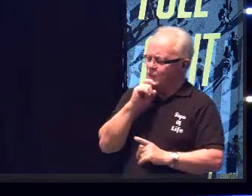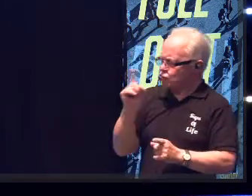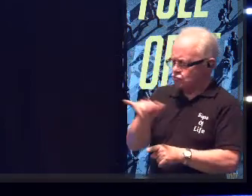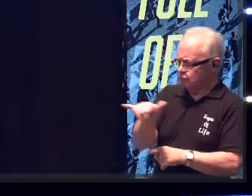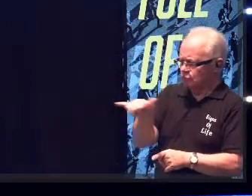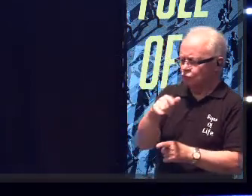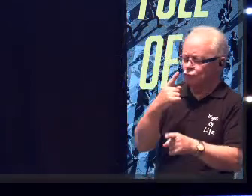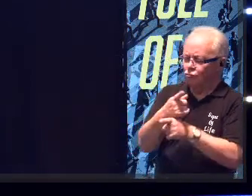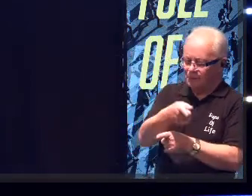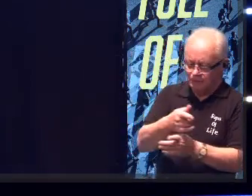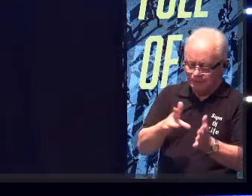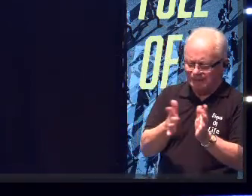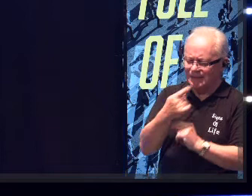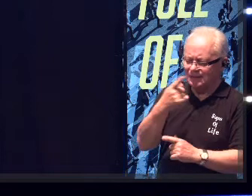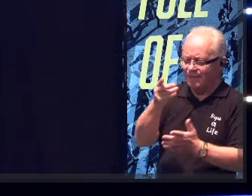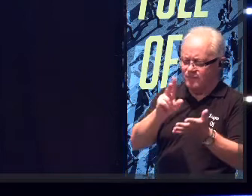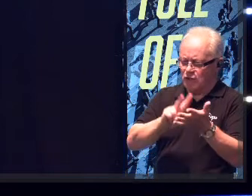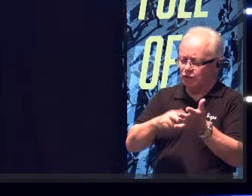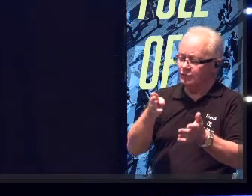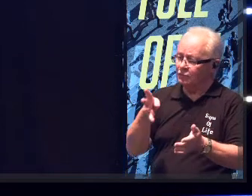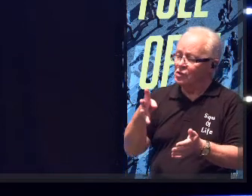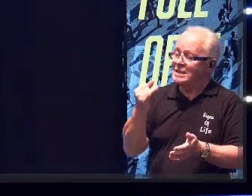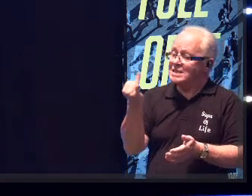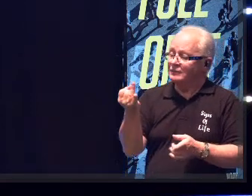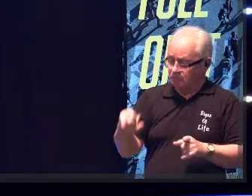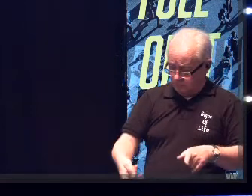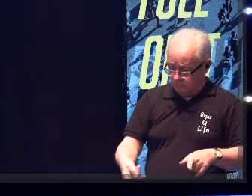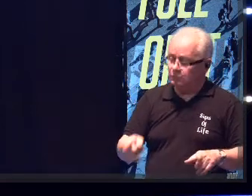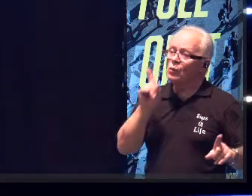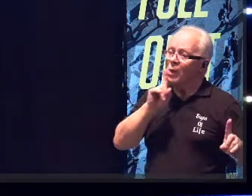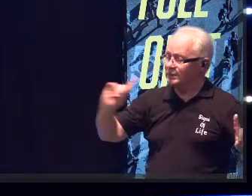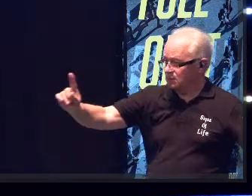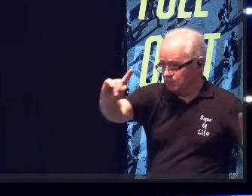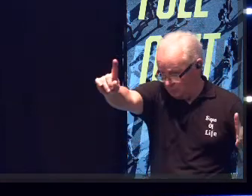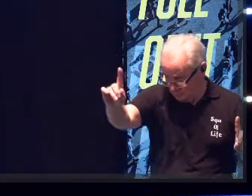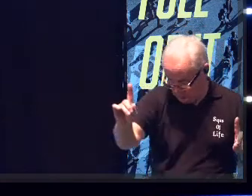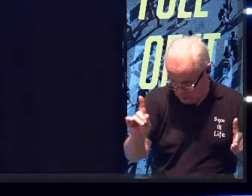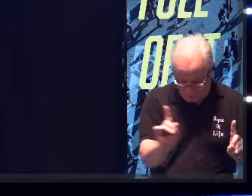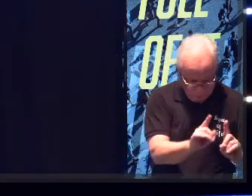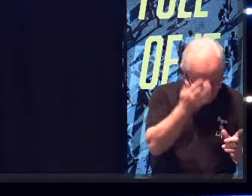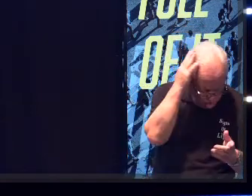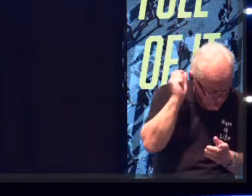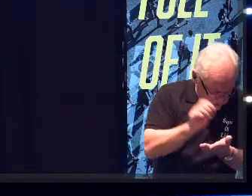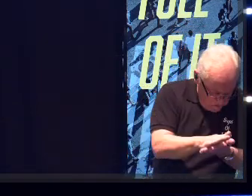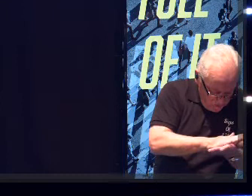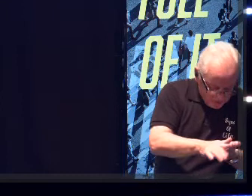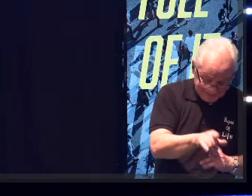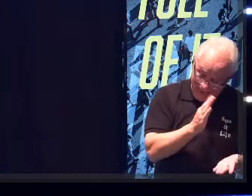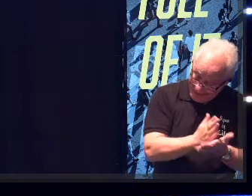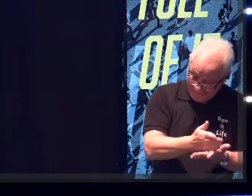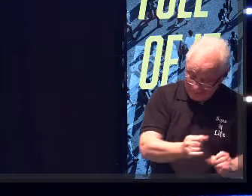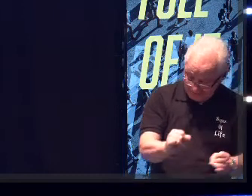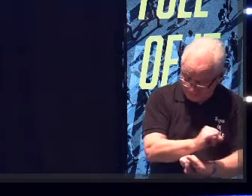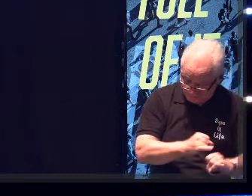47, he says, "I tell you, her sins, and they are many, have